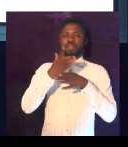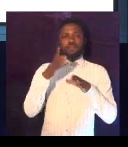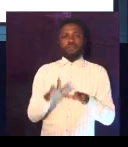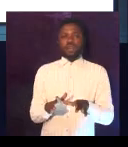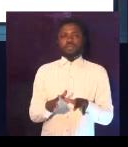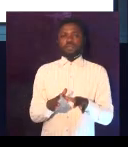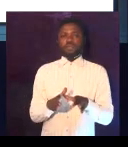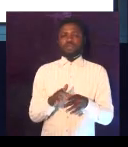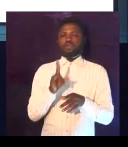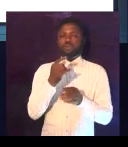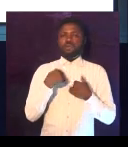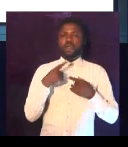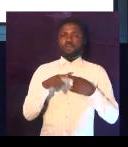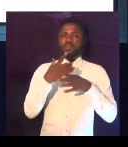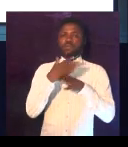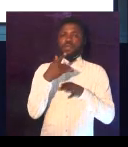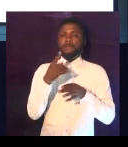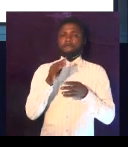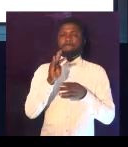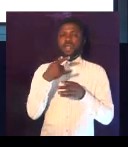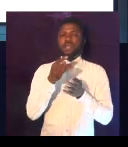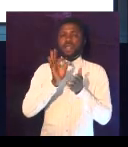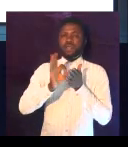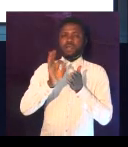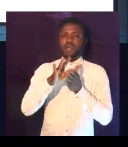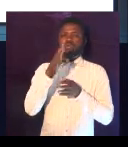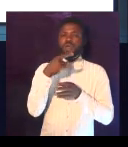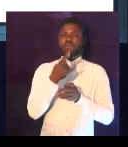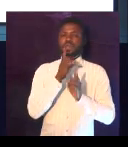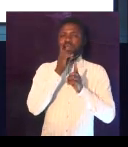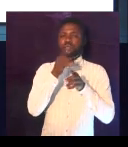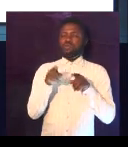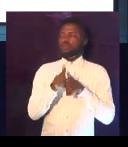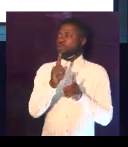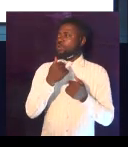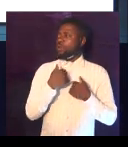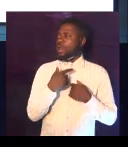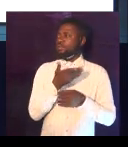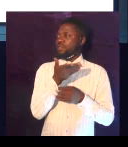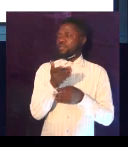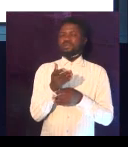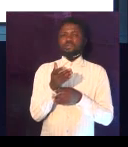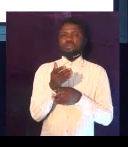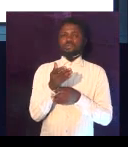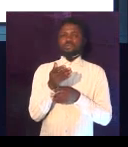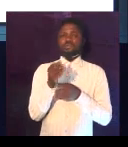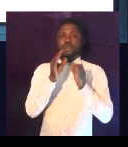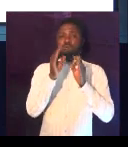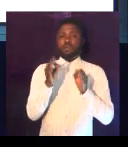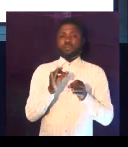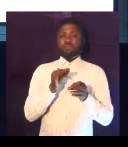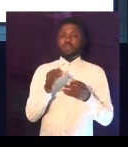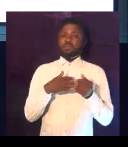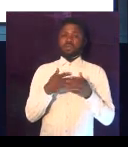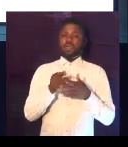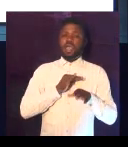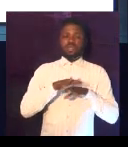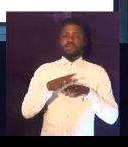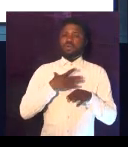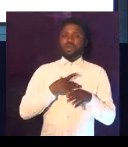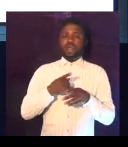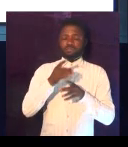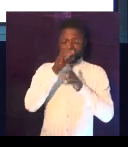is to divide. So you have to divide by the count of the data. So you have this formula, although I don't